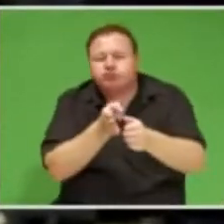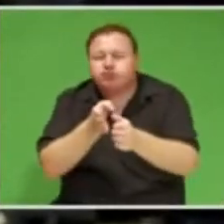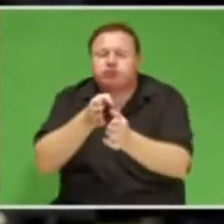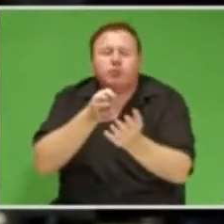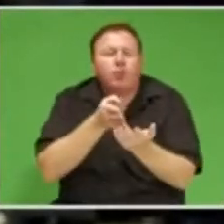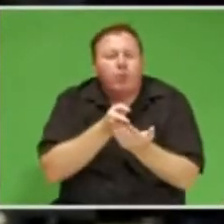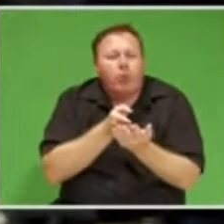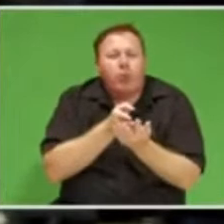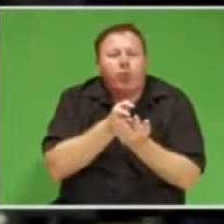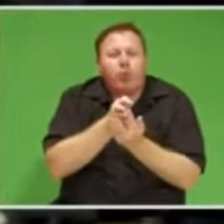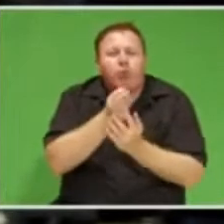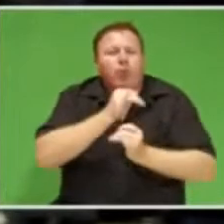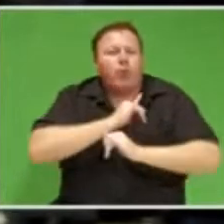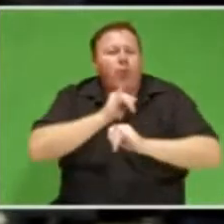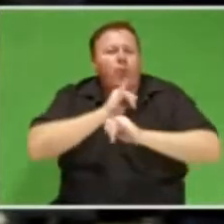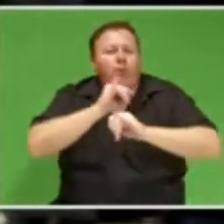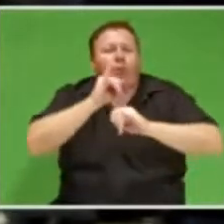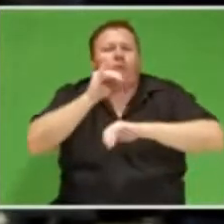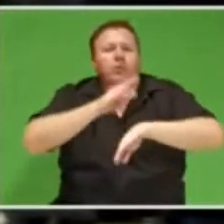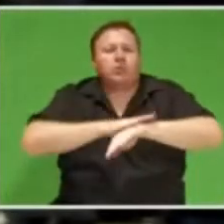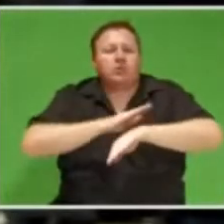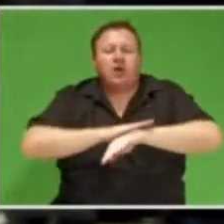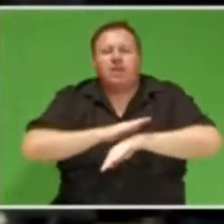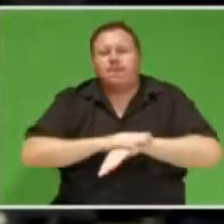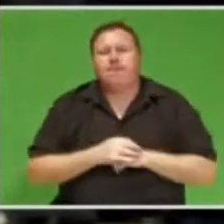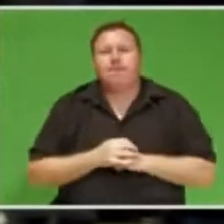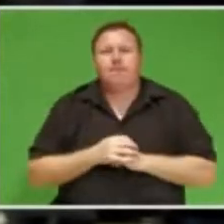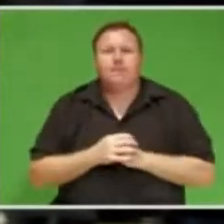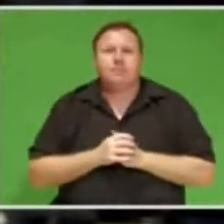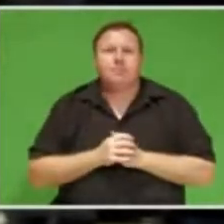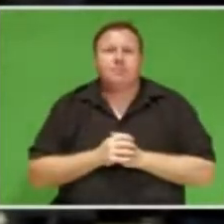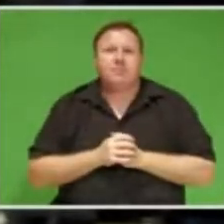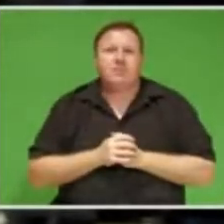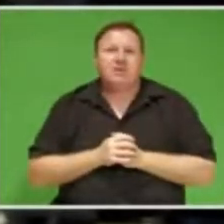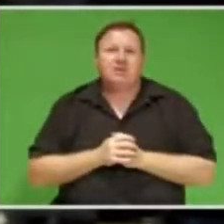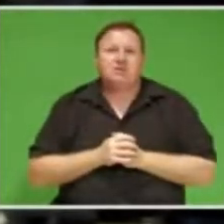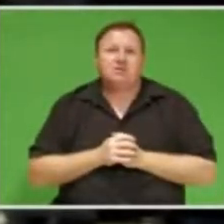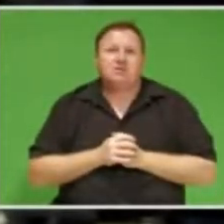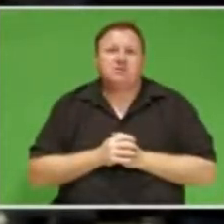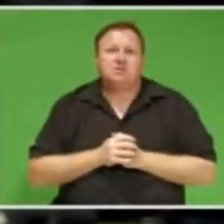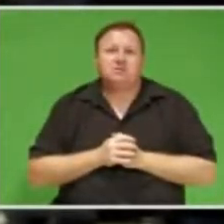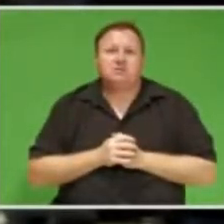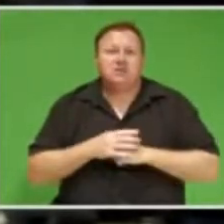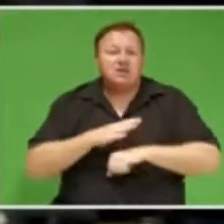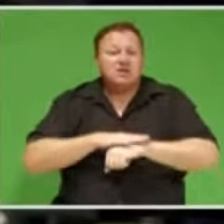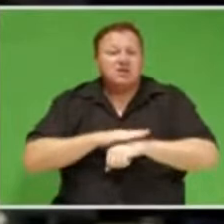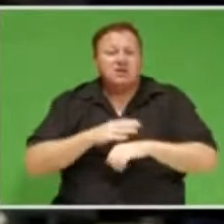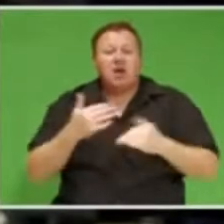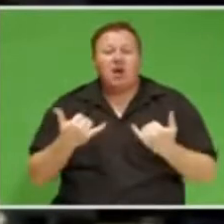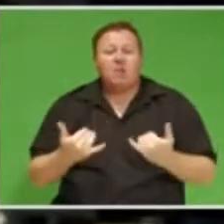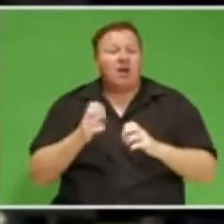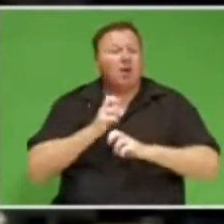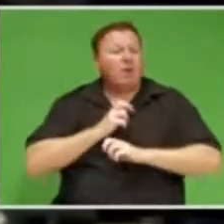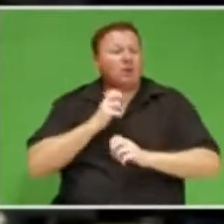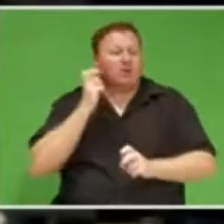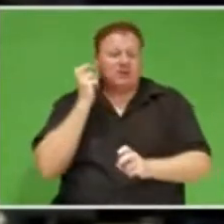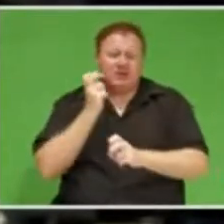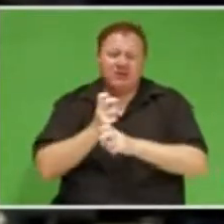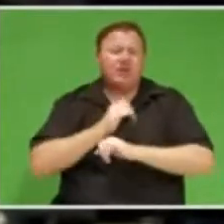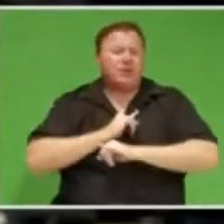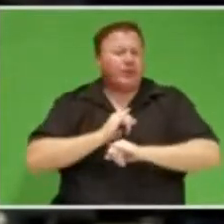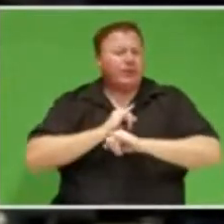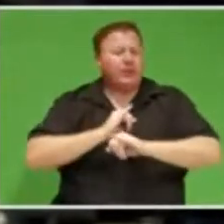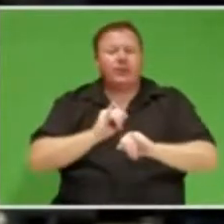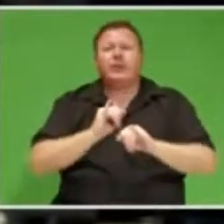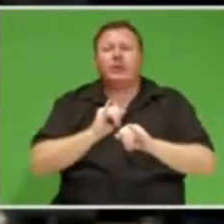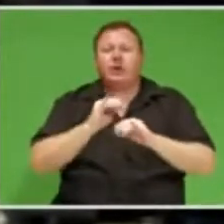turbulent waters to calmer seas. Even in these trying times, it is hope